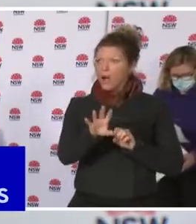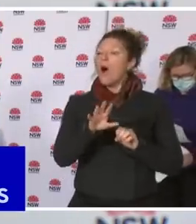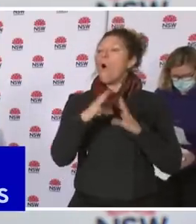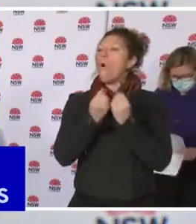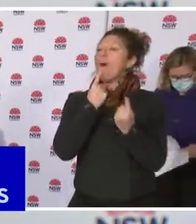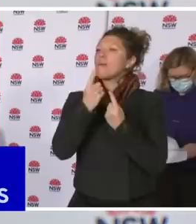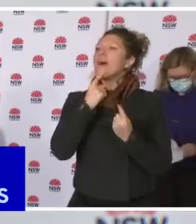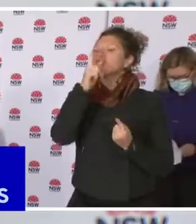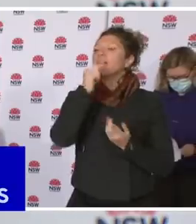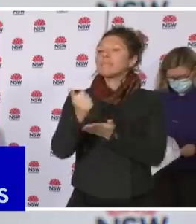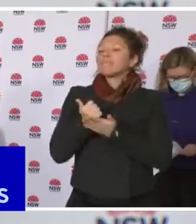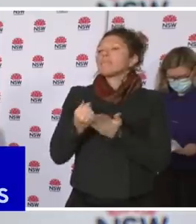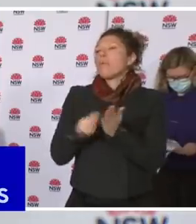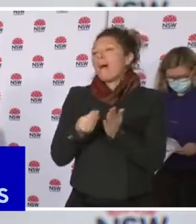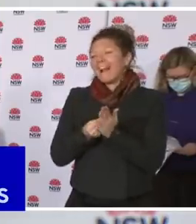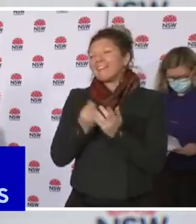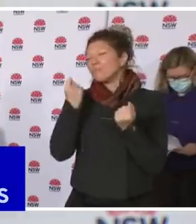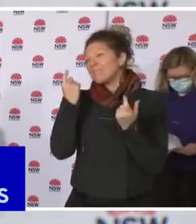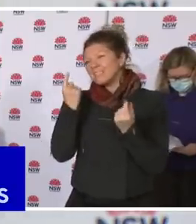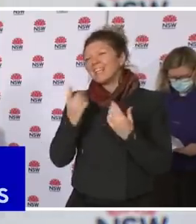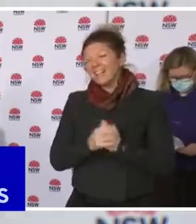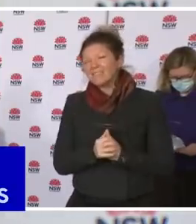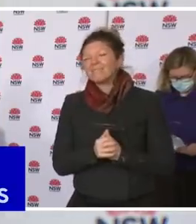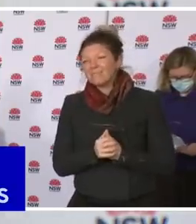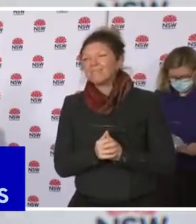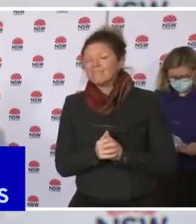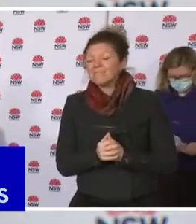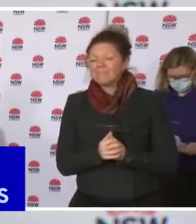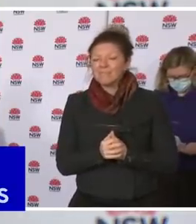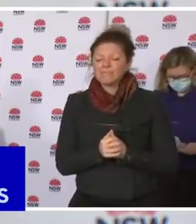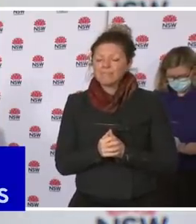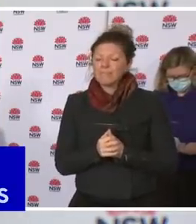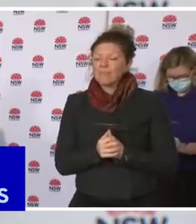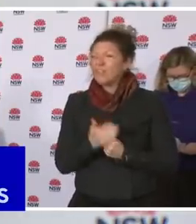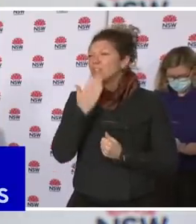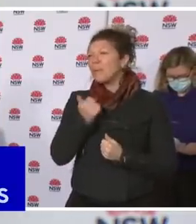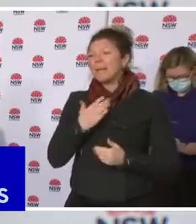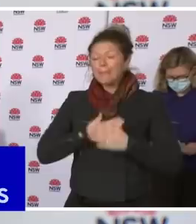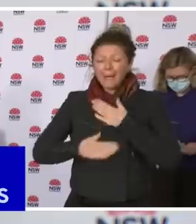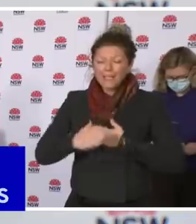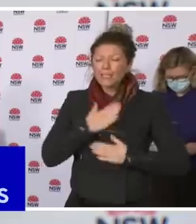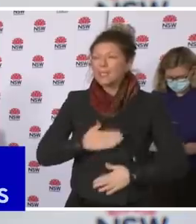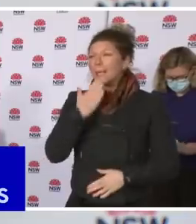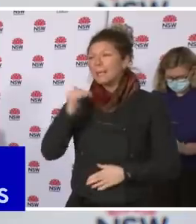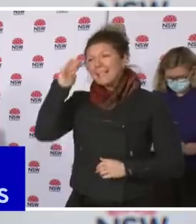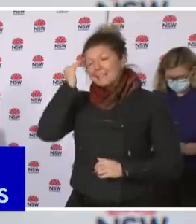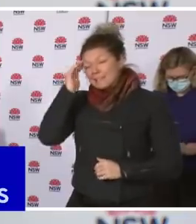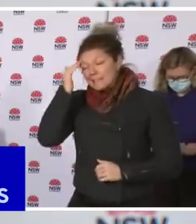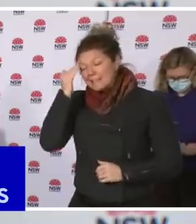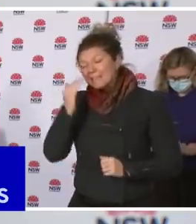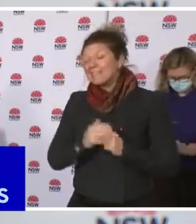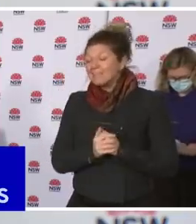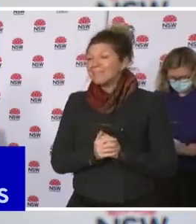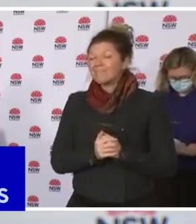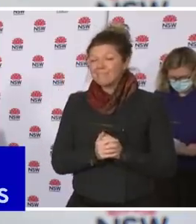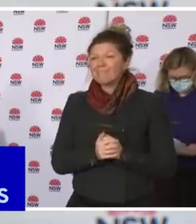just ask everybody to stick with it and to be as patient as you can. But please know, no matter what you're going through, there is help